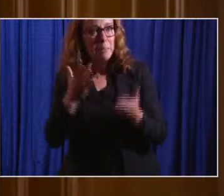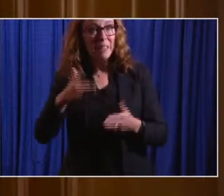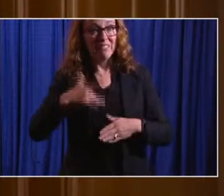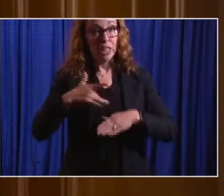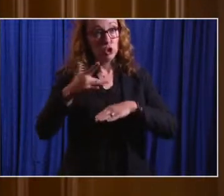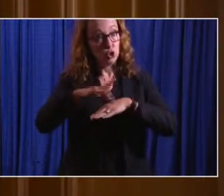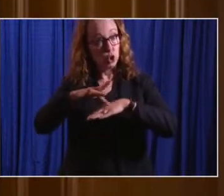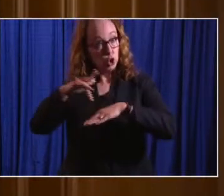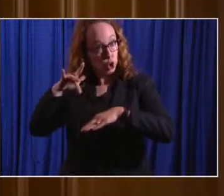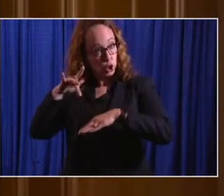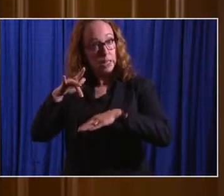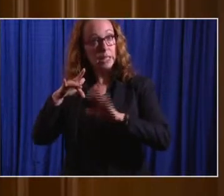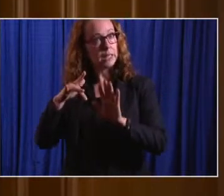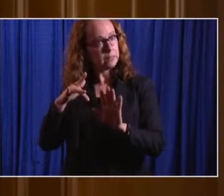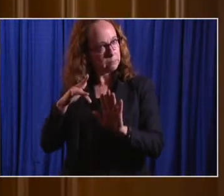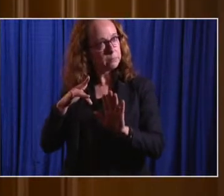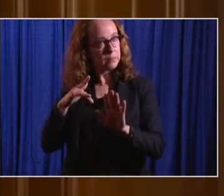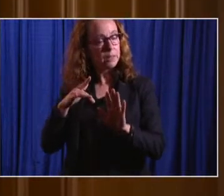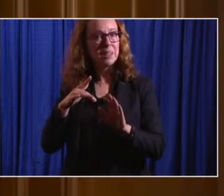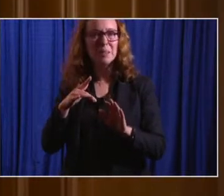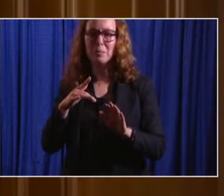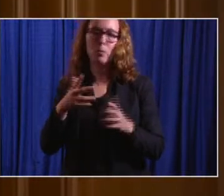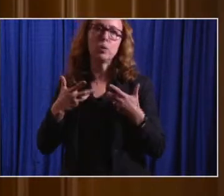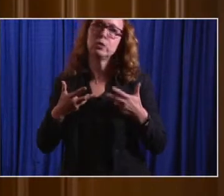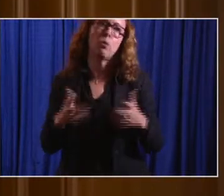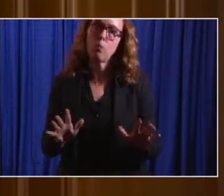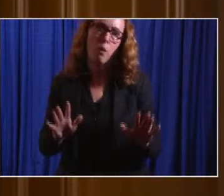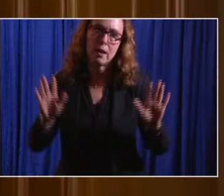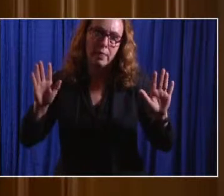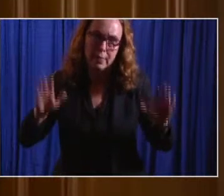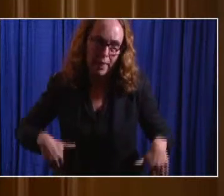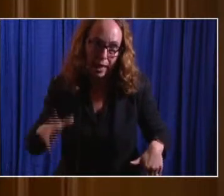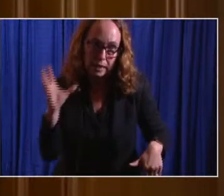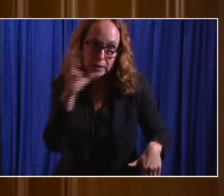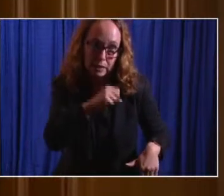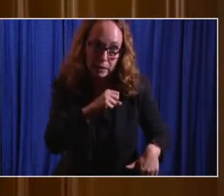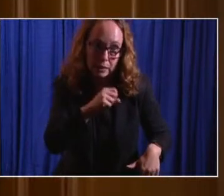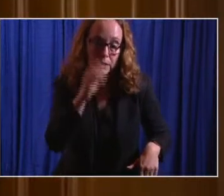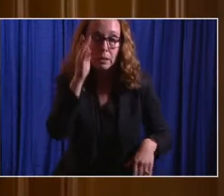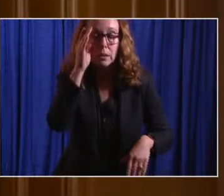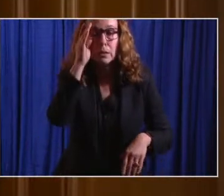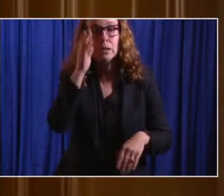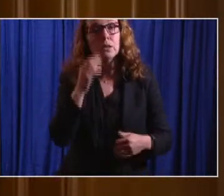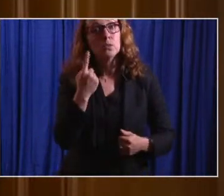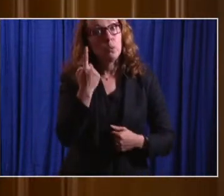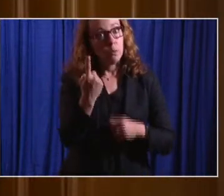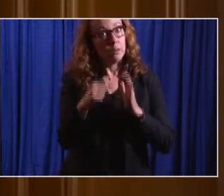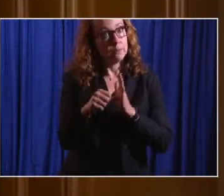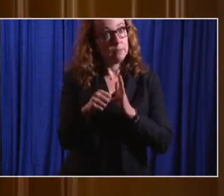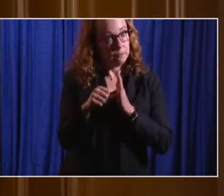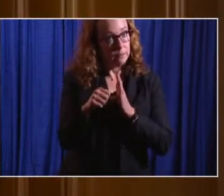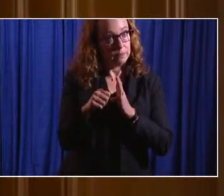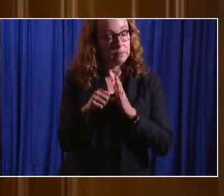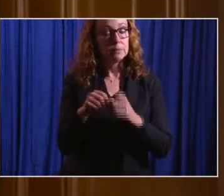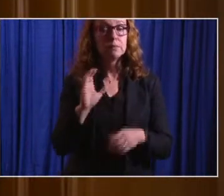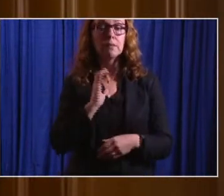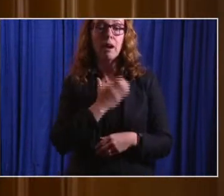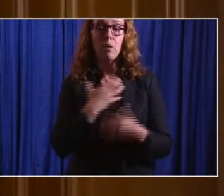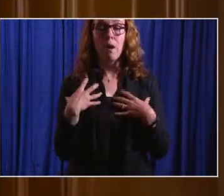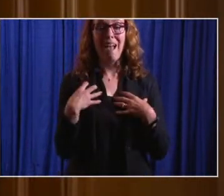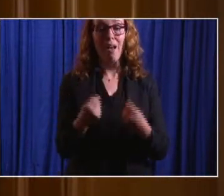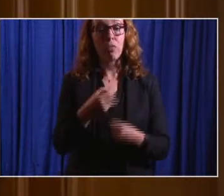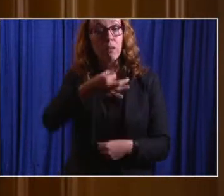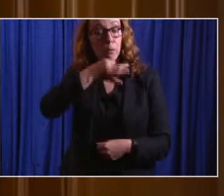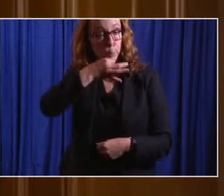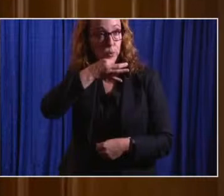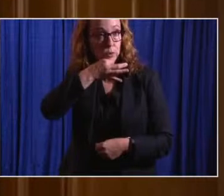but later on, that might even look too late. And so the one thing that was emphasized by our health experts that we talked